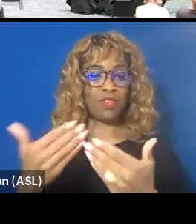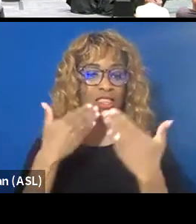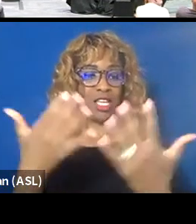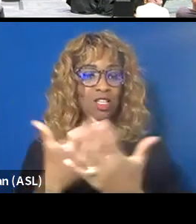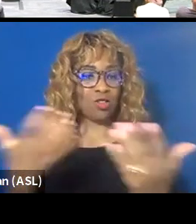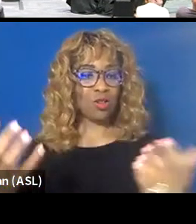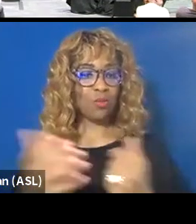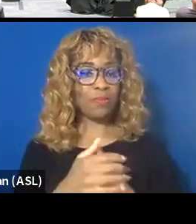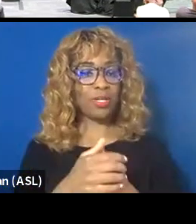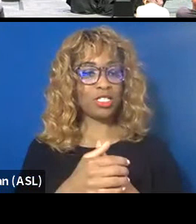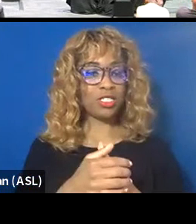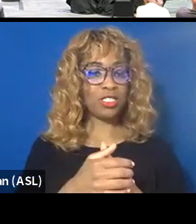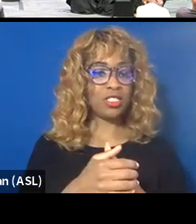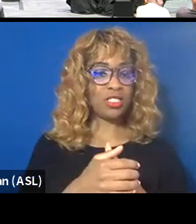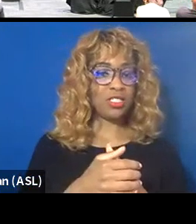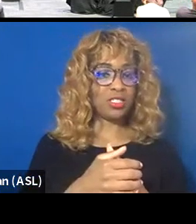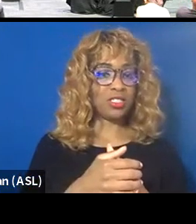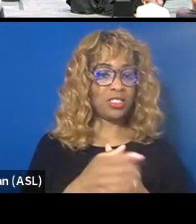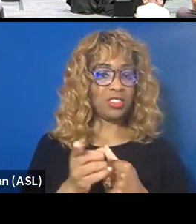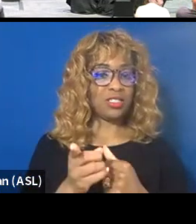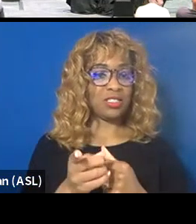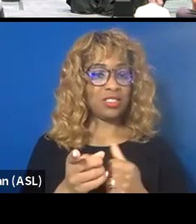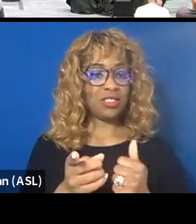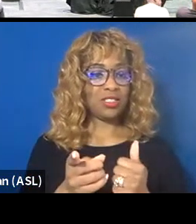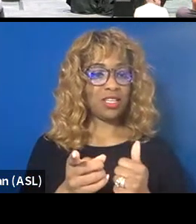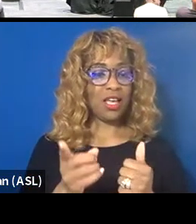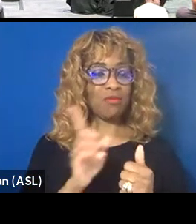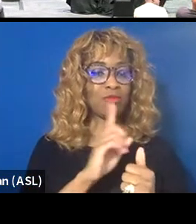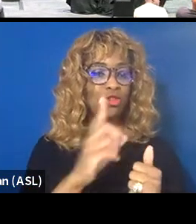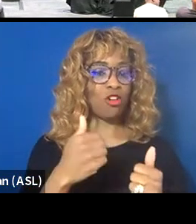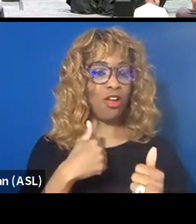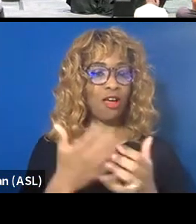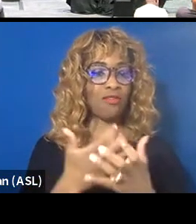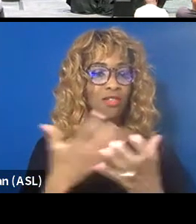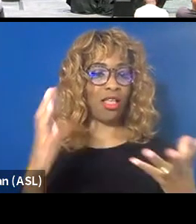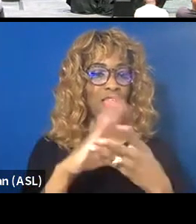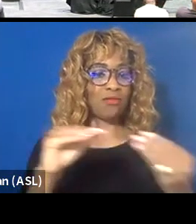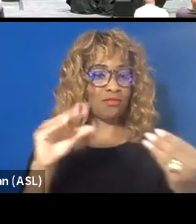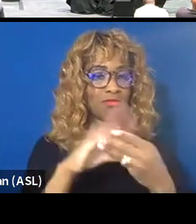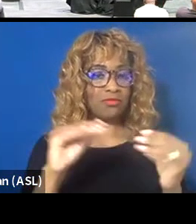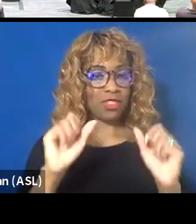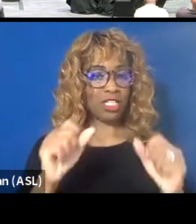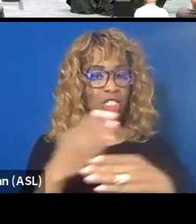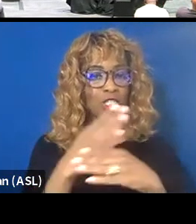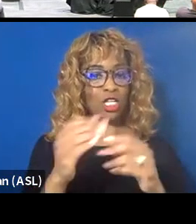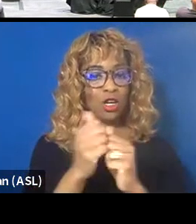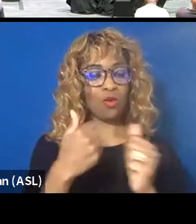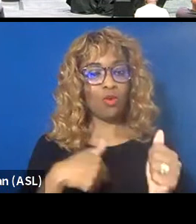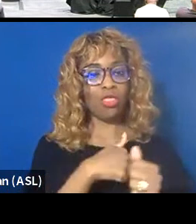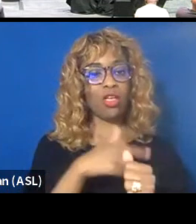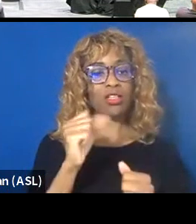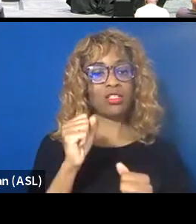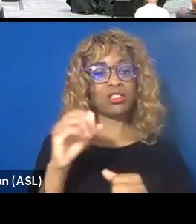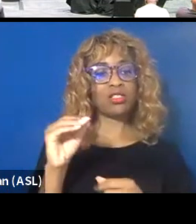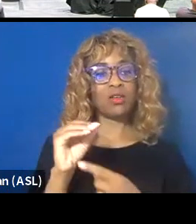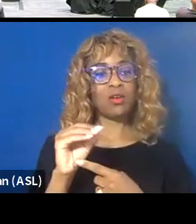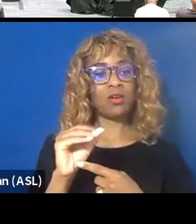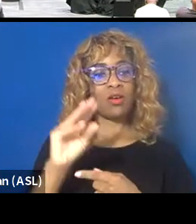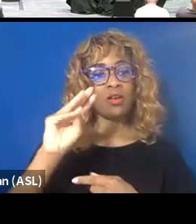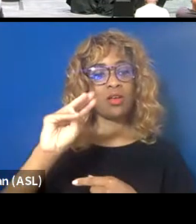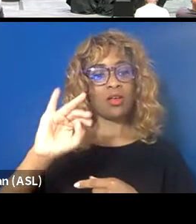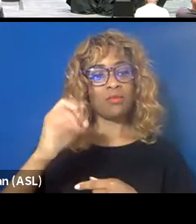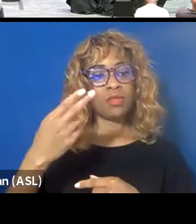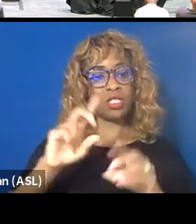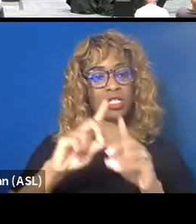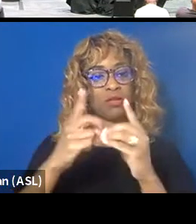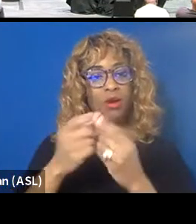for you are just full, I know, of stories and things that you could share with us. And so we Michigan Department of